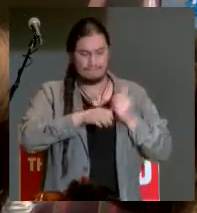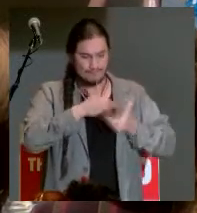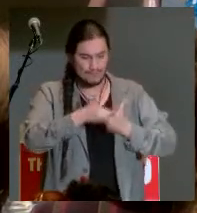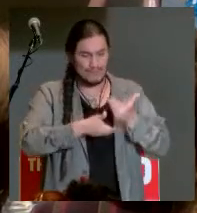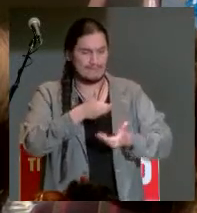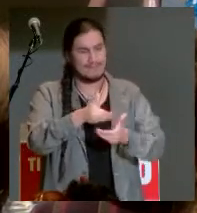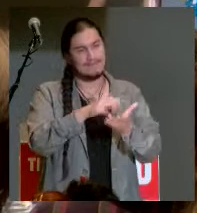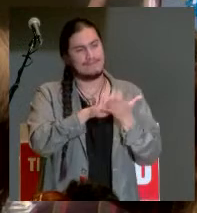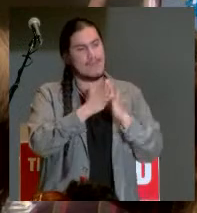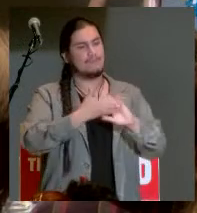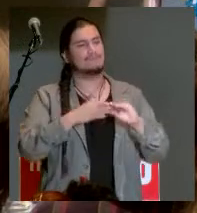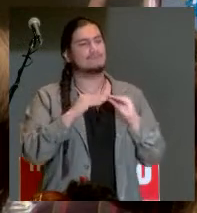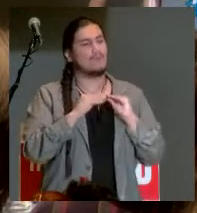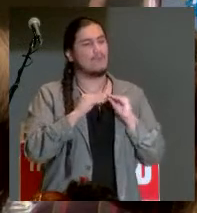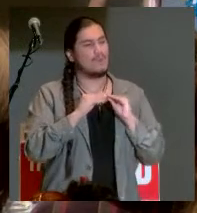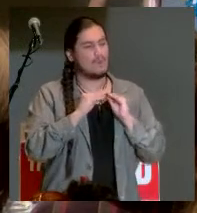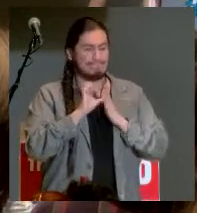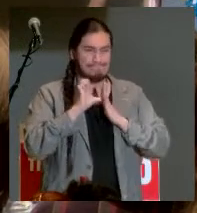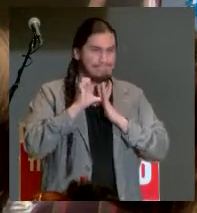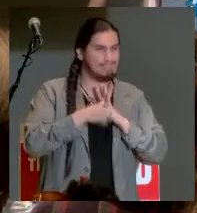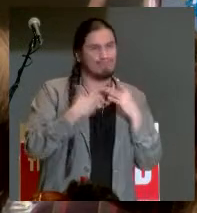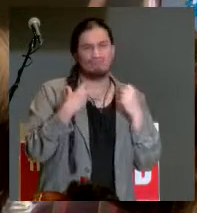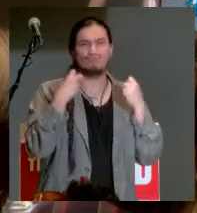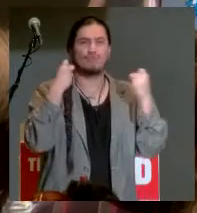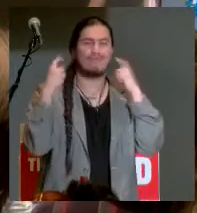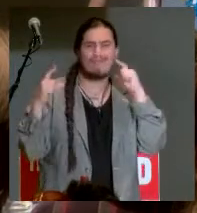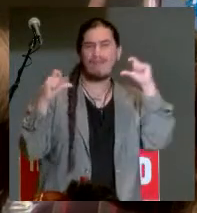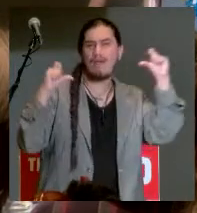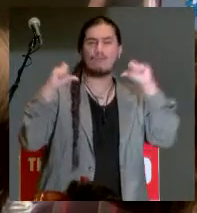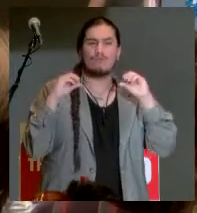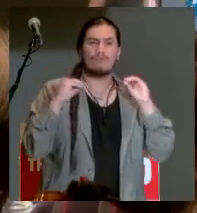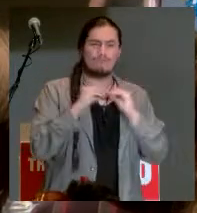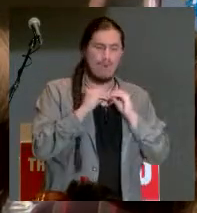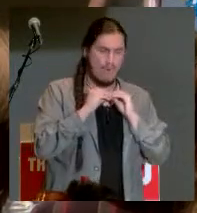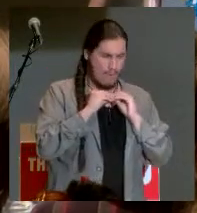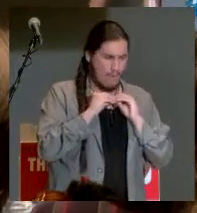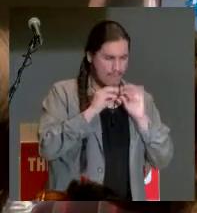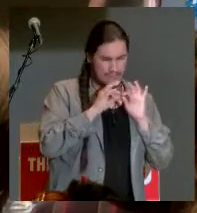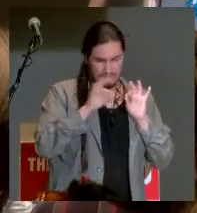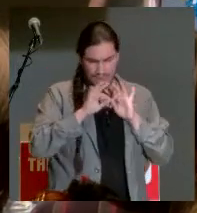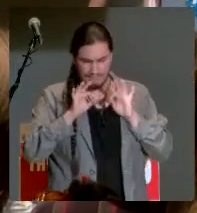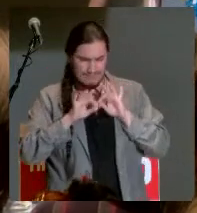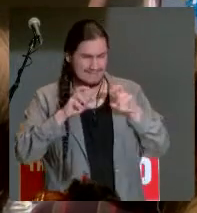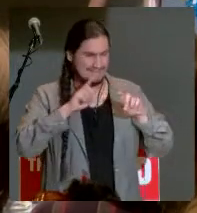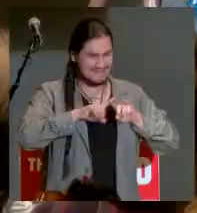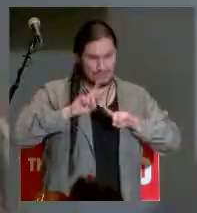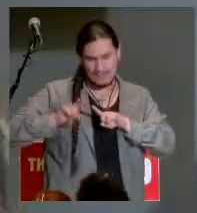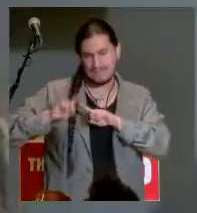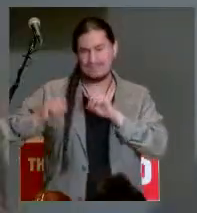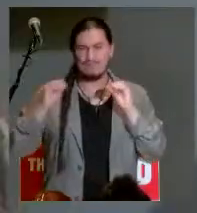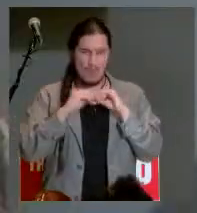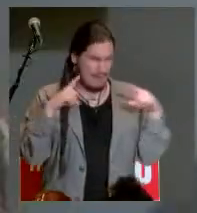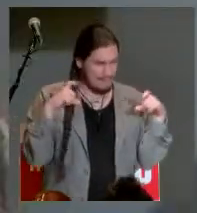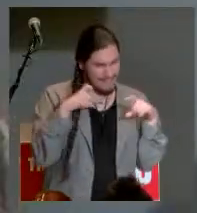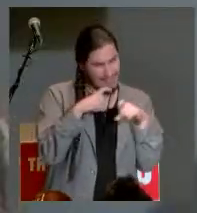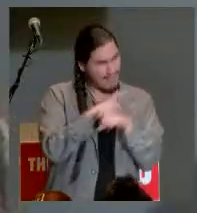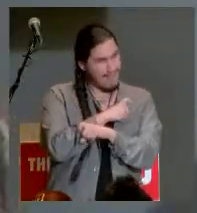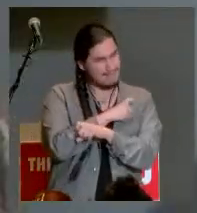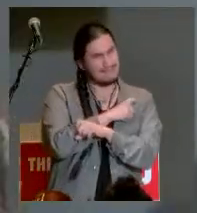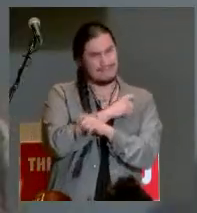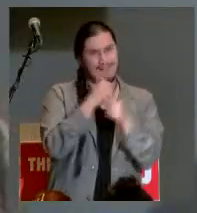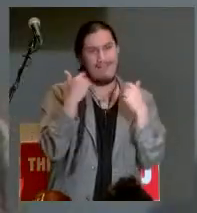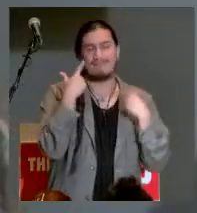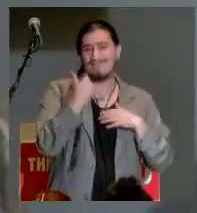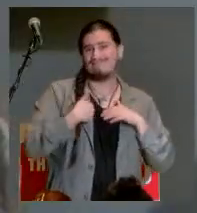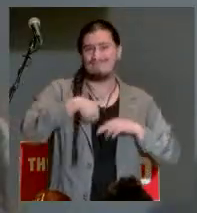that process gets amplified and kind of more nuanced and complicated because I'm